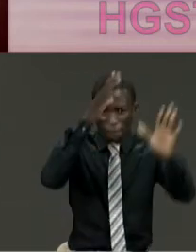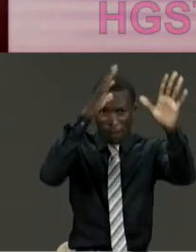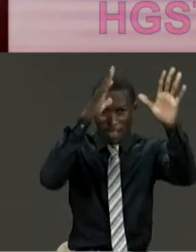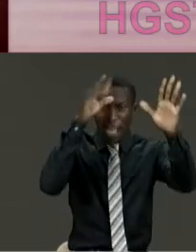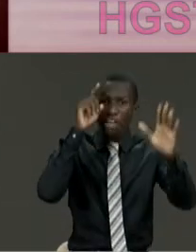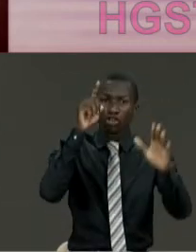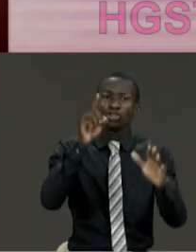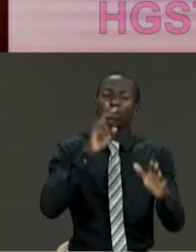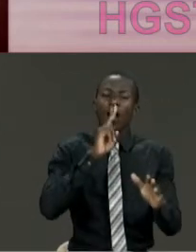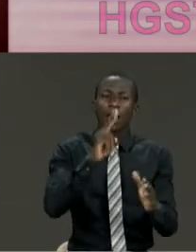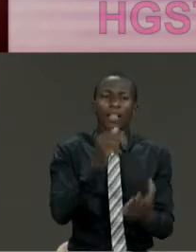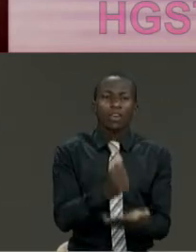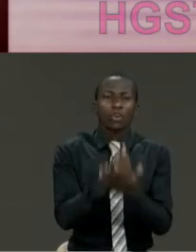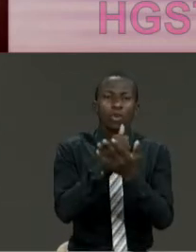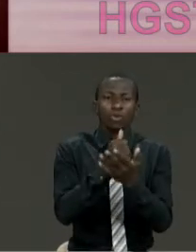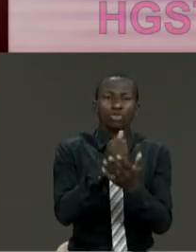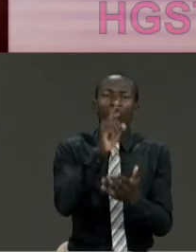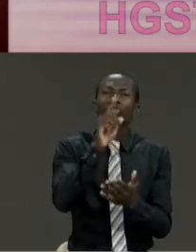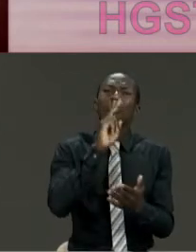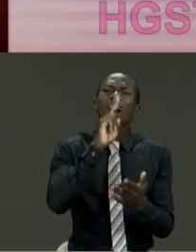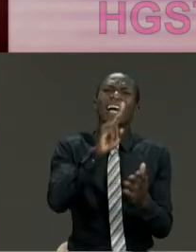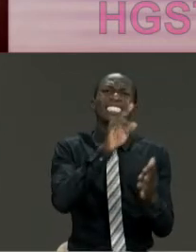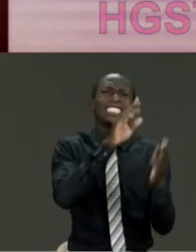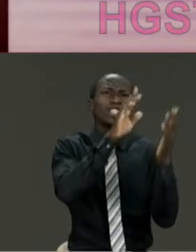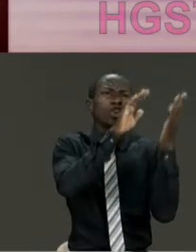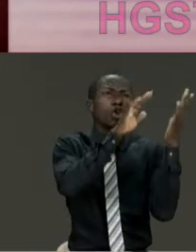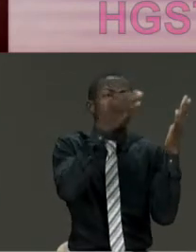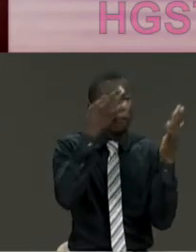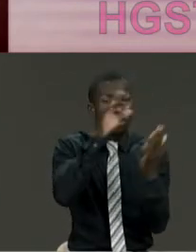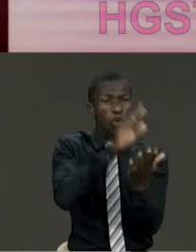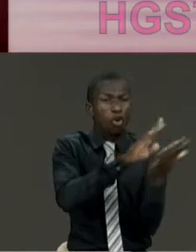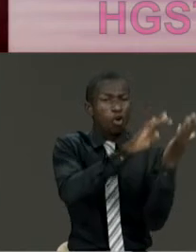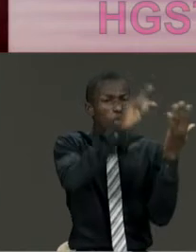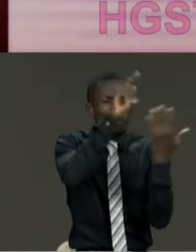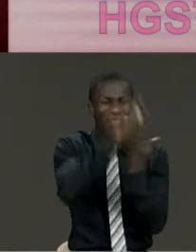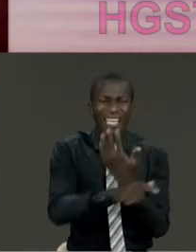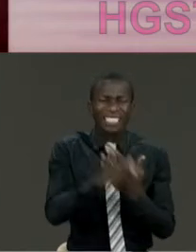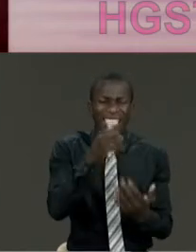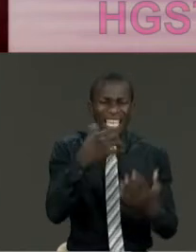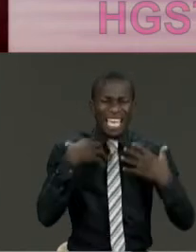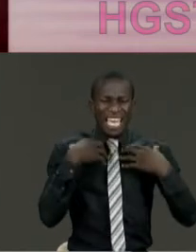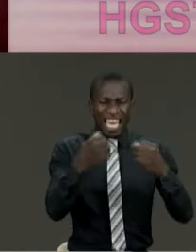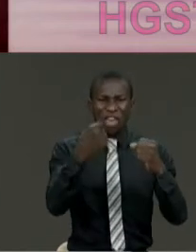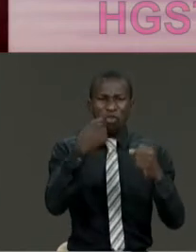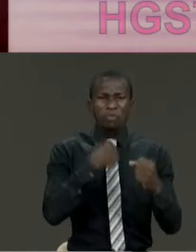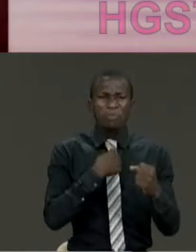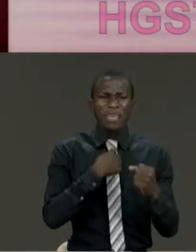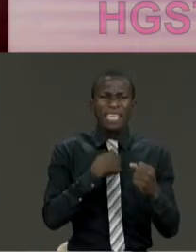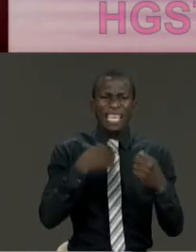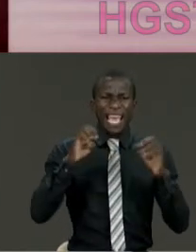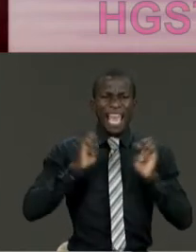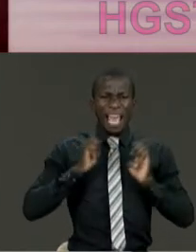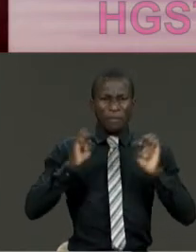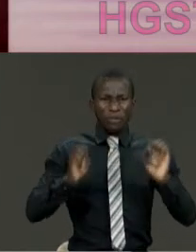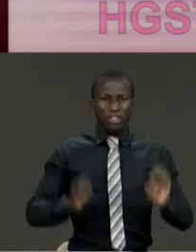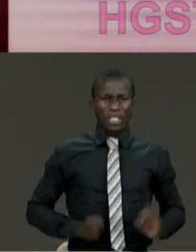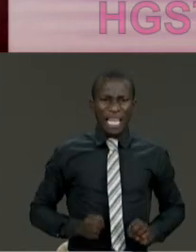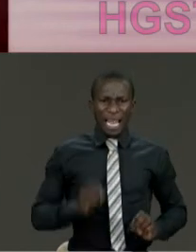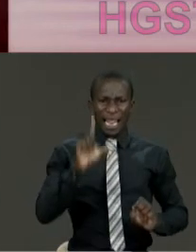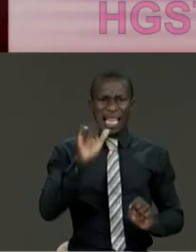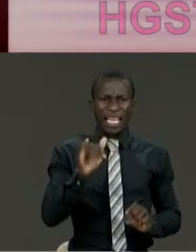hope for the hopeless. Heal me emotionally in the name of Jesus. You are the hope for the hopeless. Heal